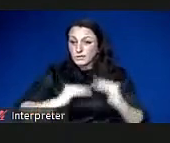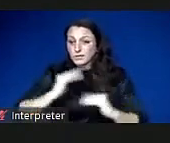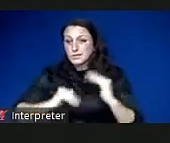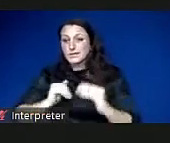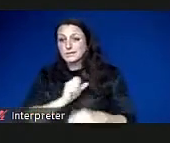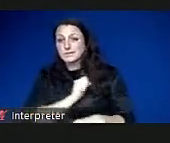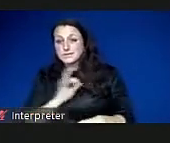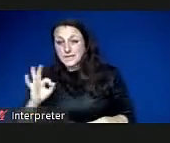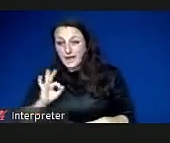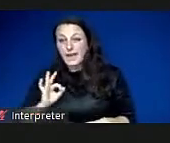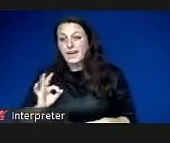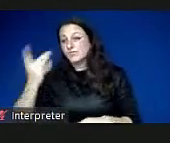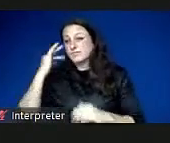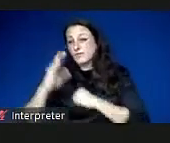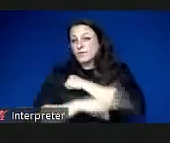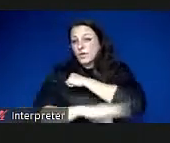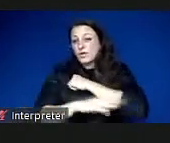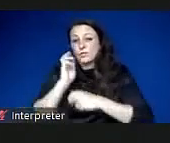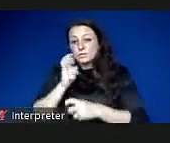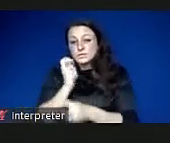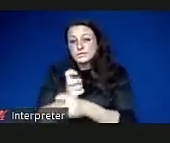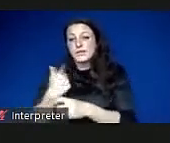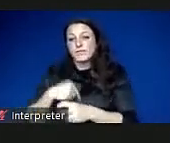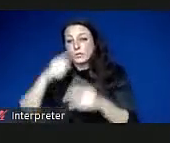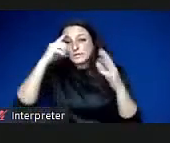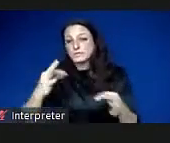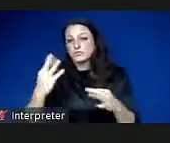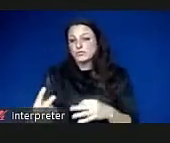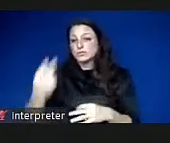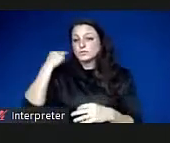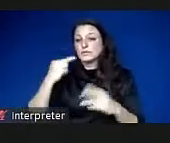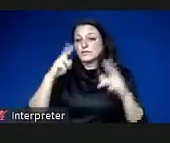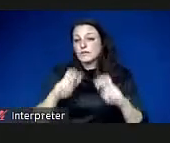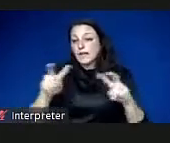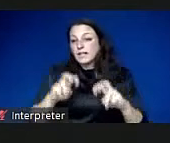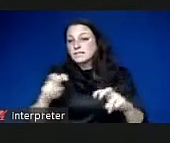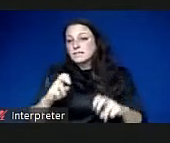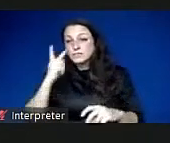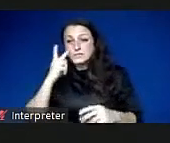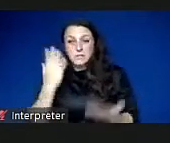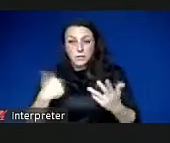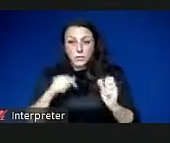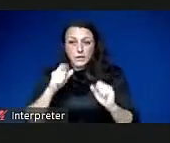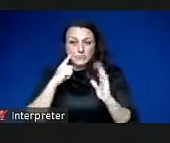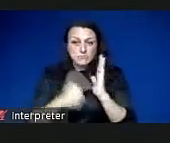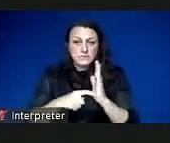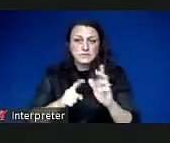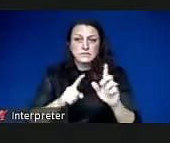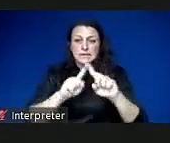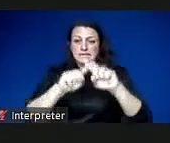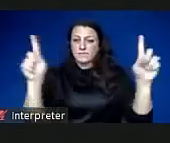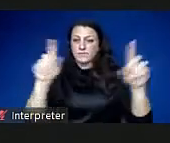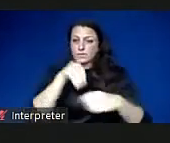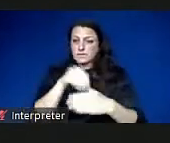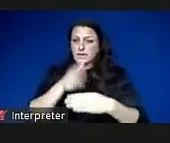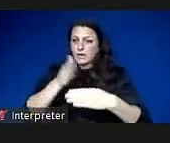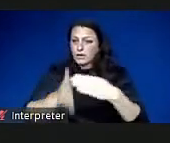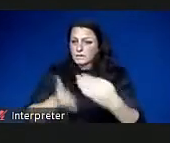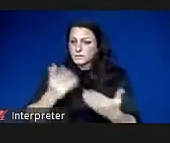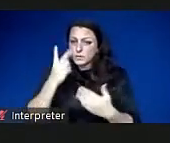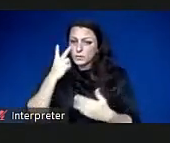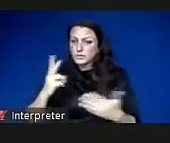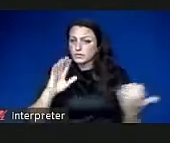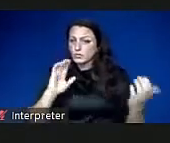wave, we decided to do a retrospective analysis of facilities to see if we could detect a difference in outcomes that we may have seen